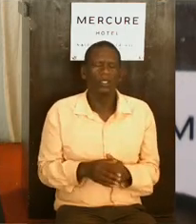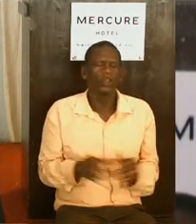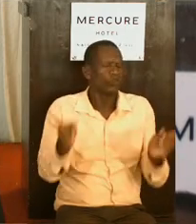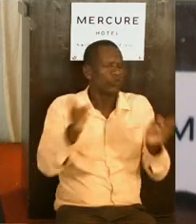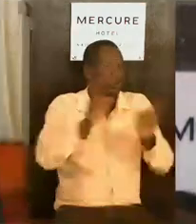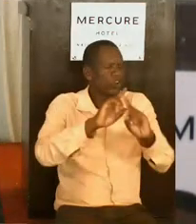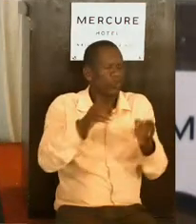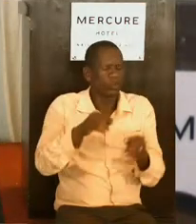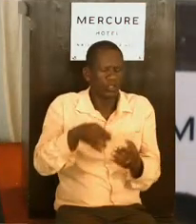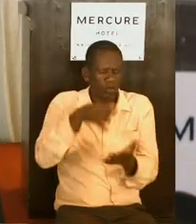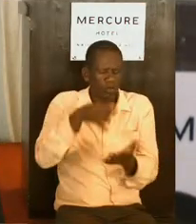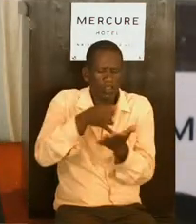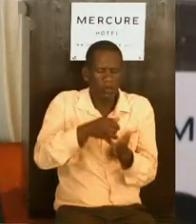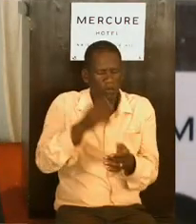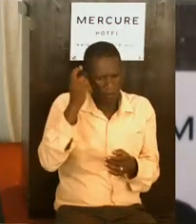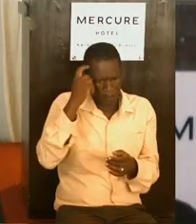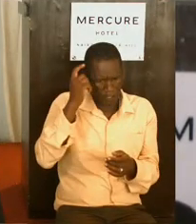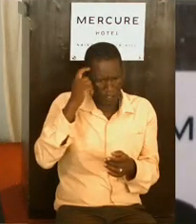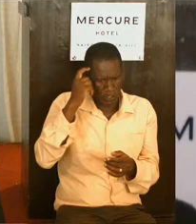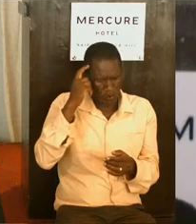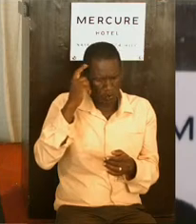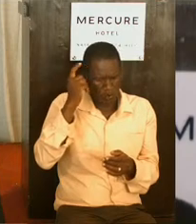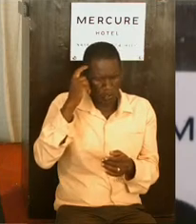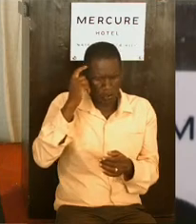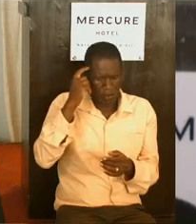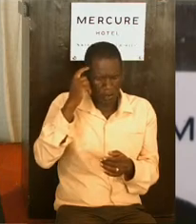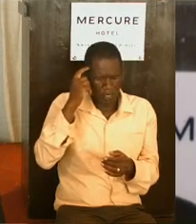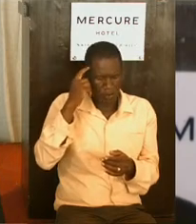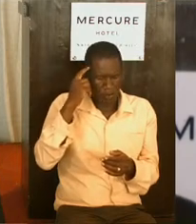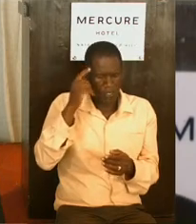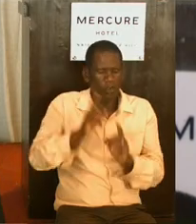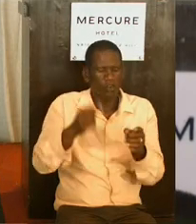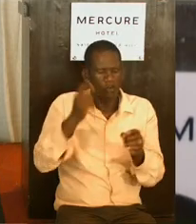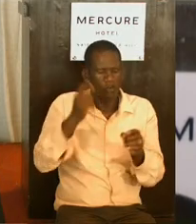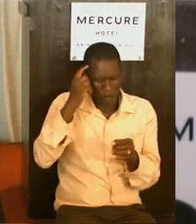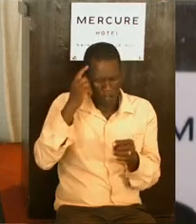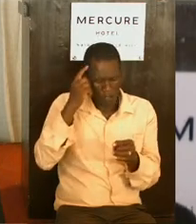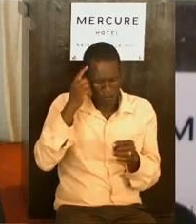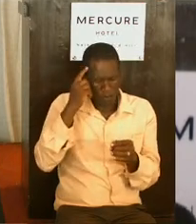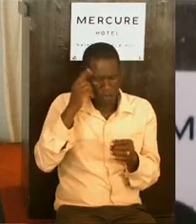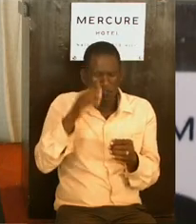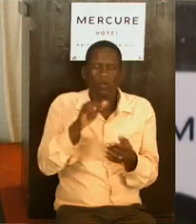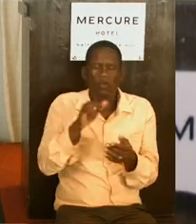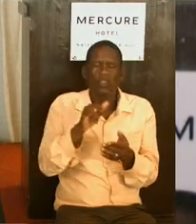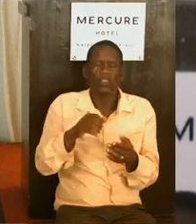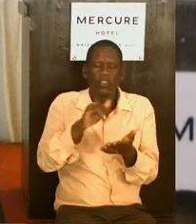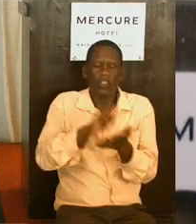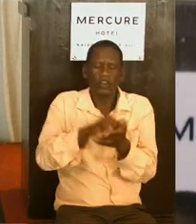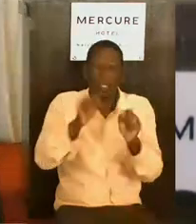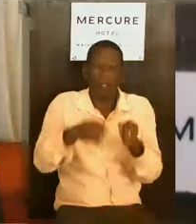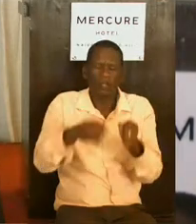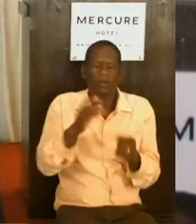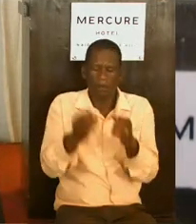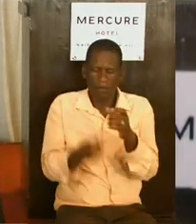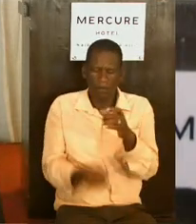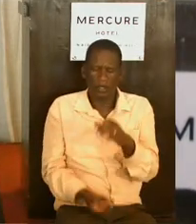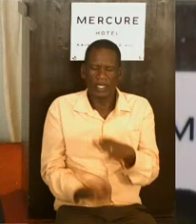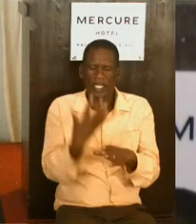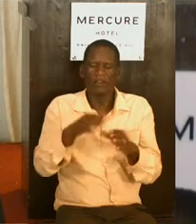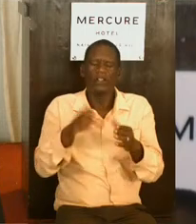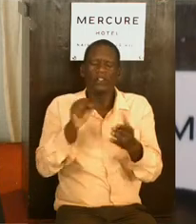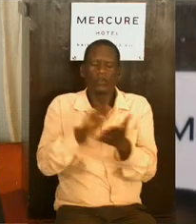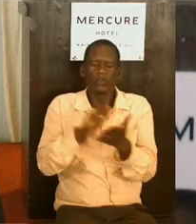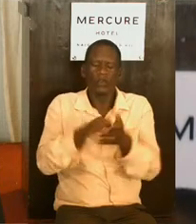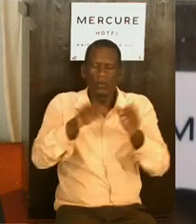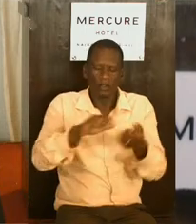supposed to engage your Mentor setup so that you can be more productive you can